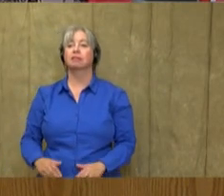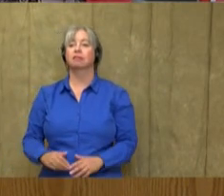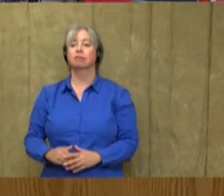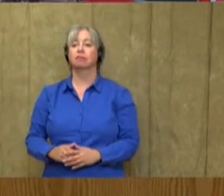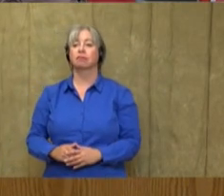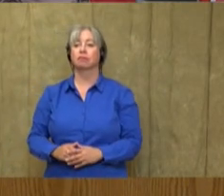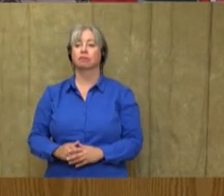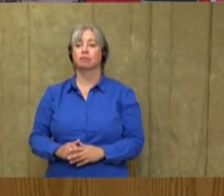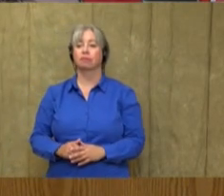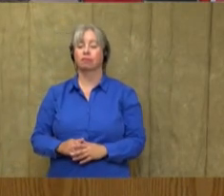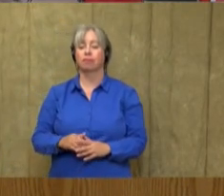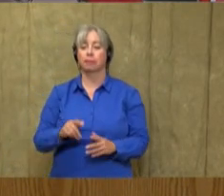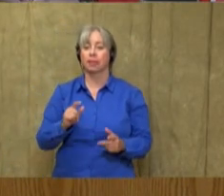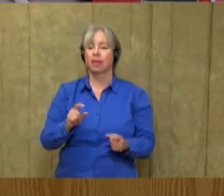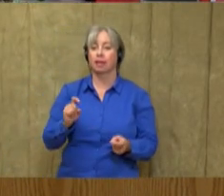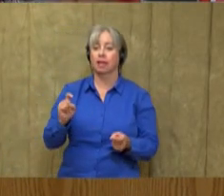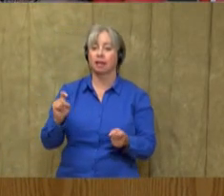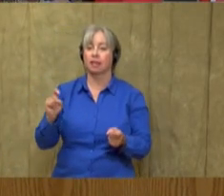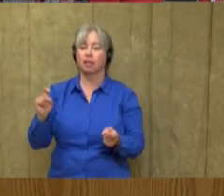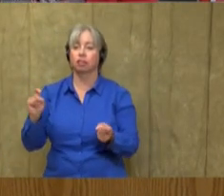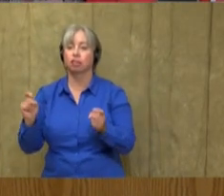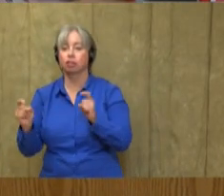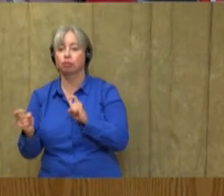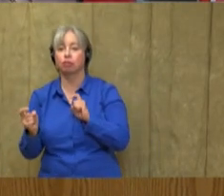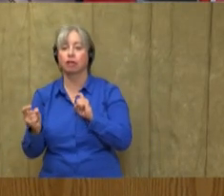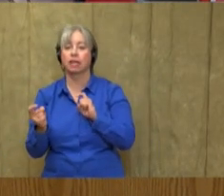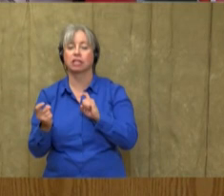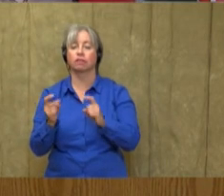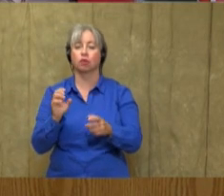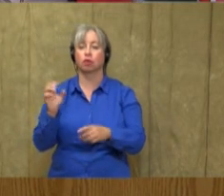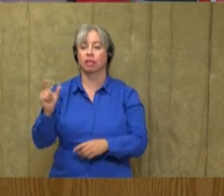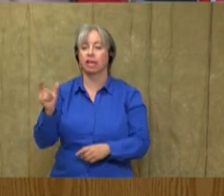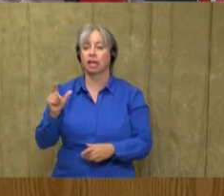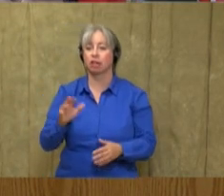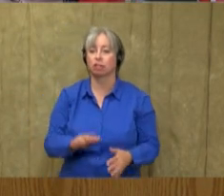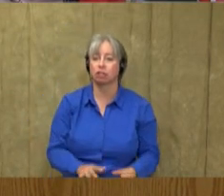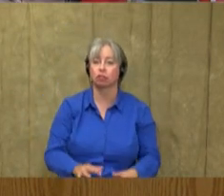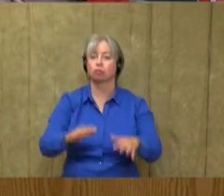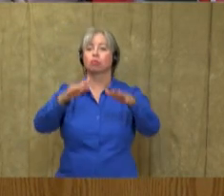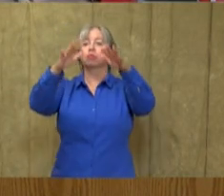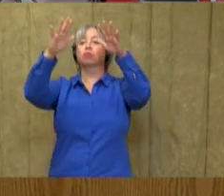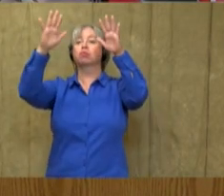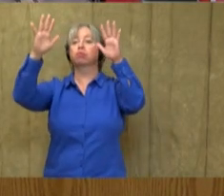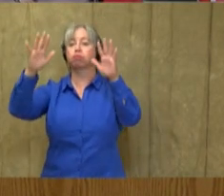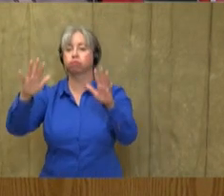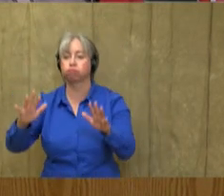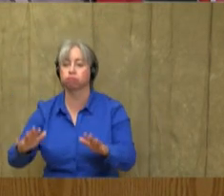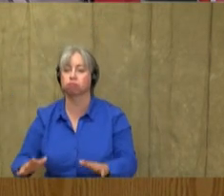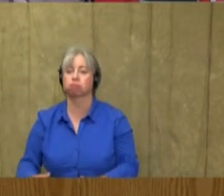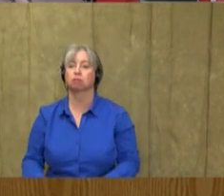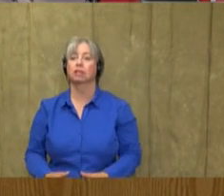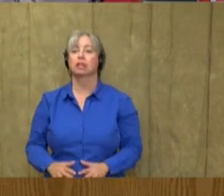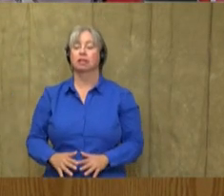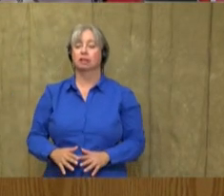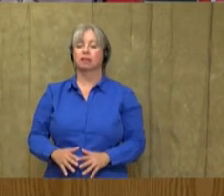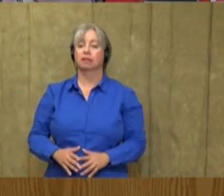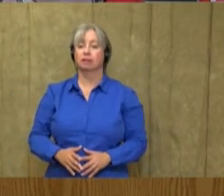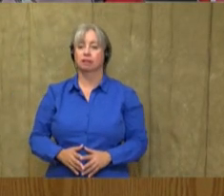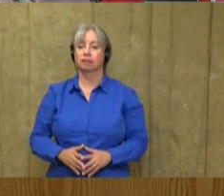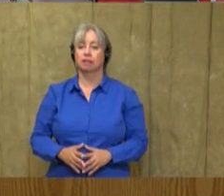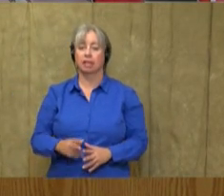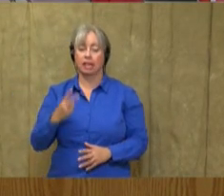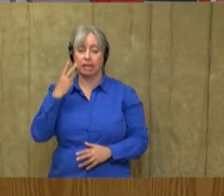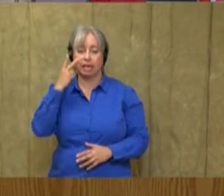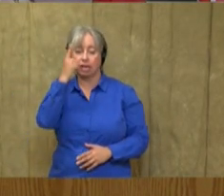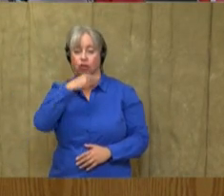seat, you transfer the energy, and then you go back to your resting place. So the wave looks like it's moving around the